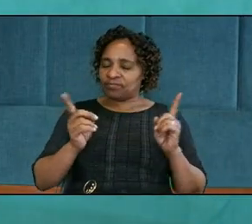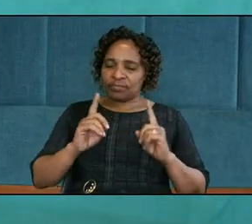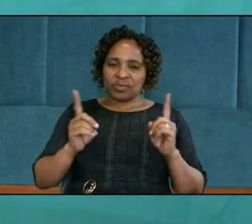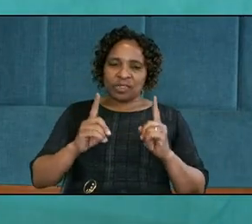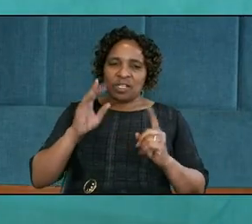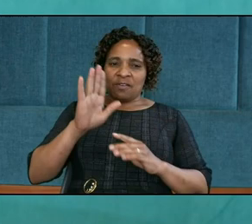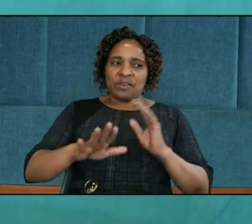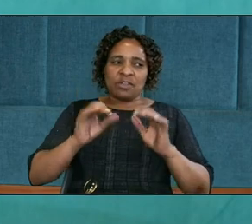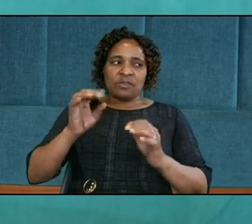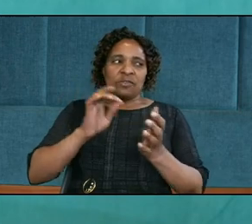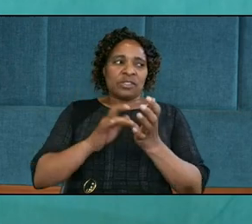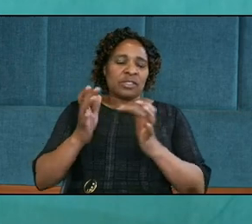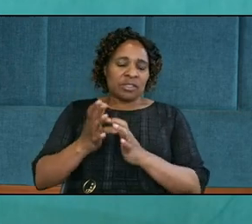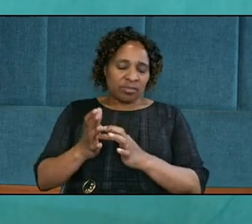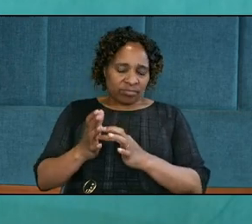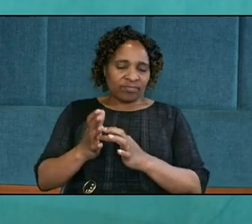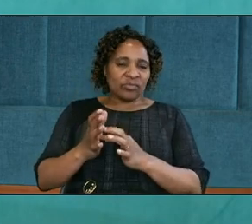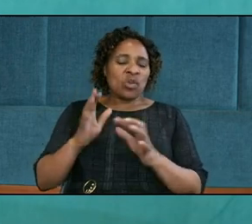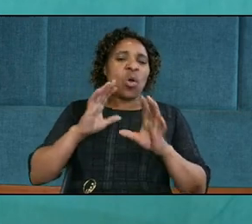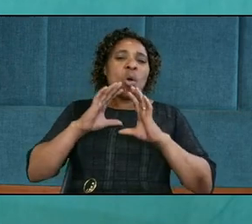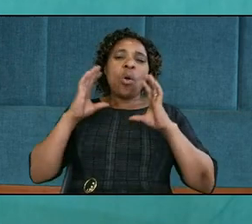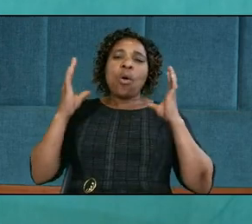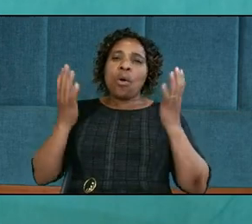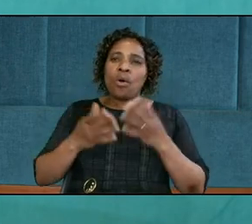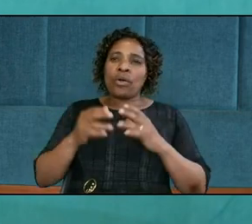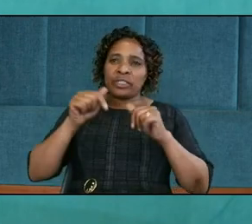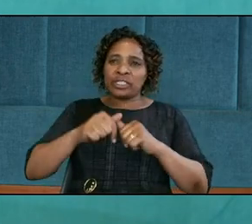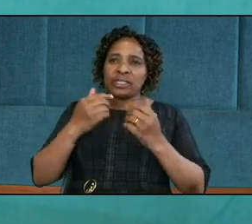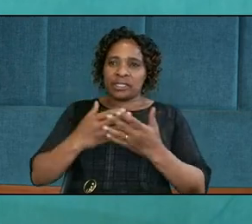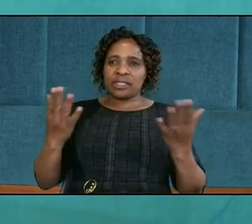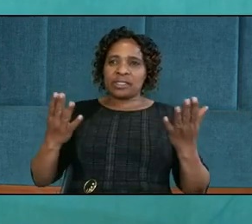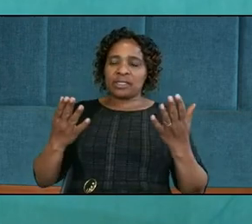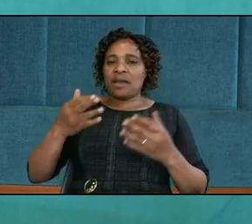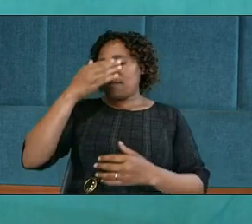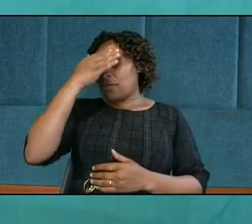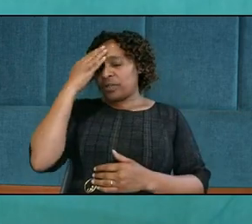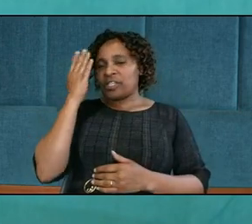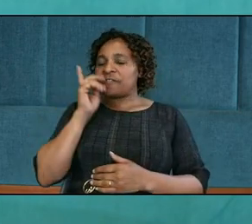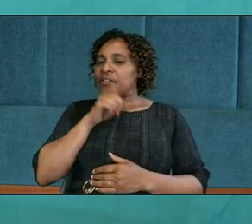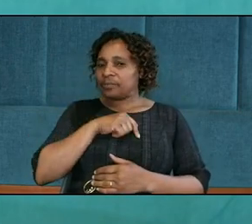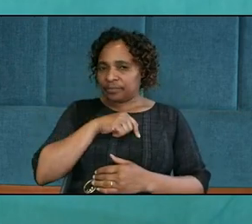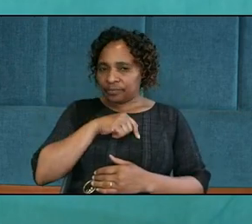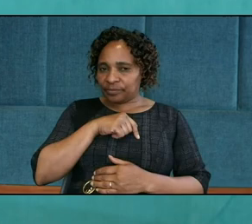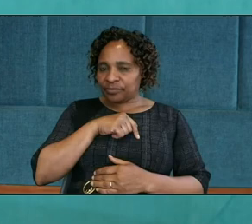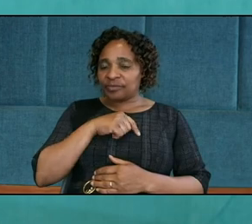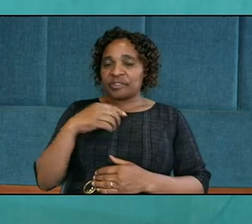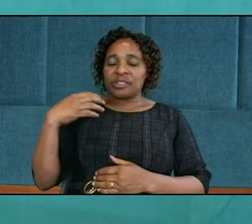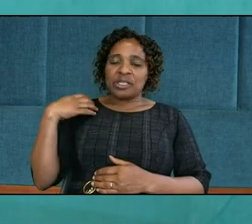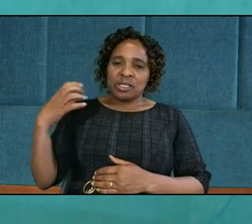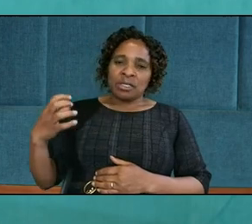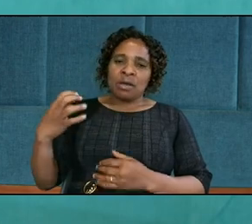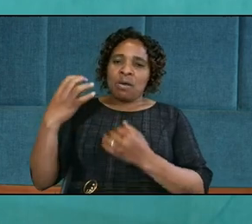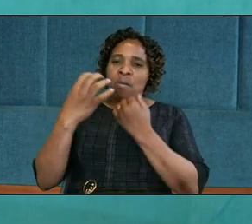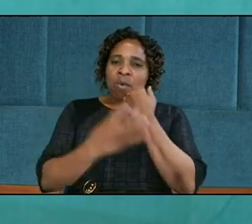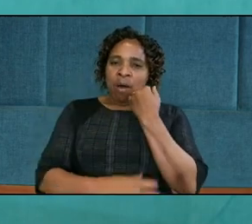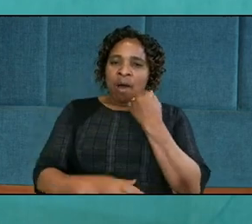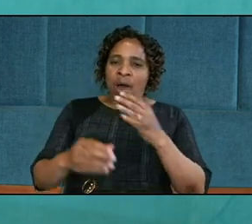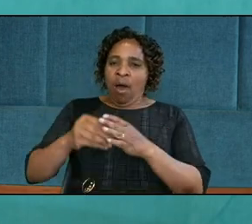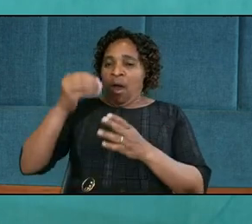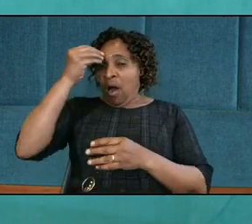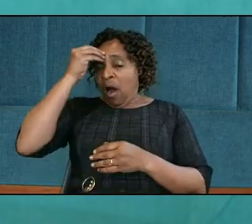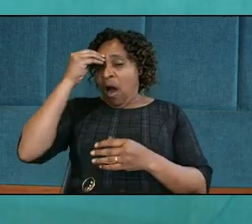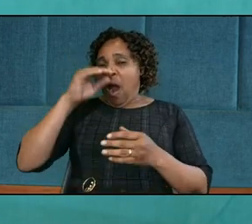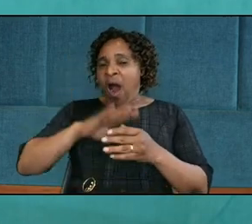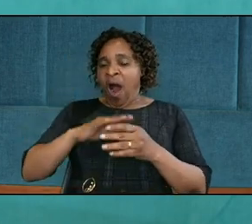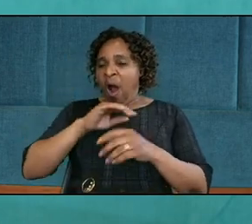At the feet of Jesus, all these distinctions are forgotten. The rich and the poor, the learned and